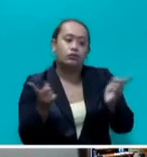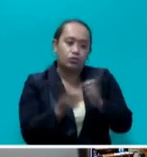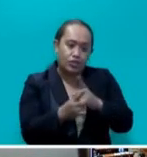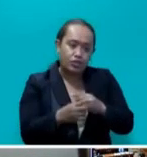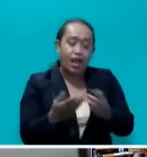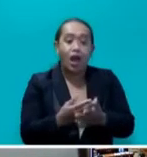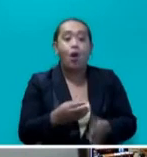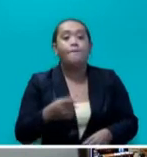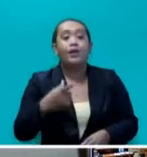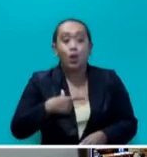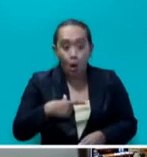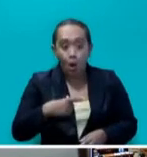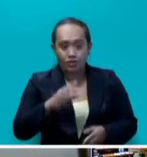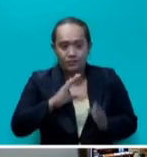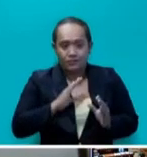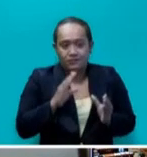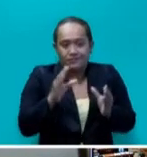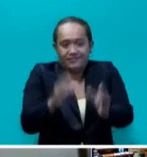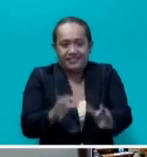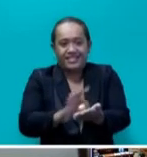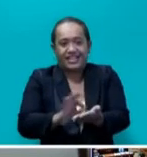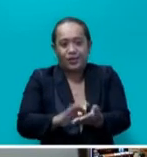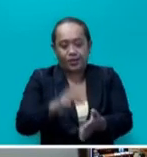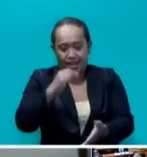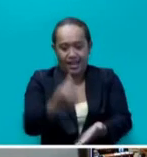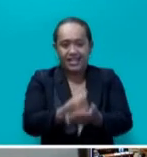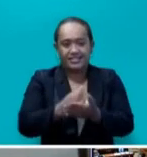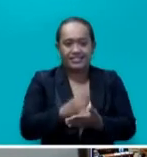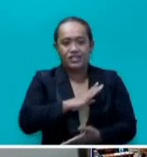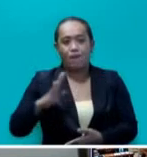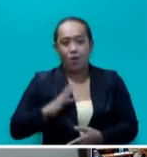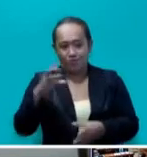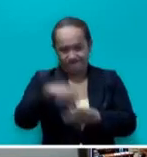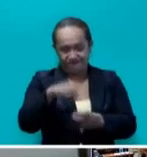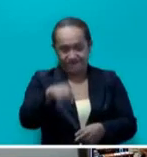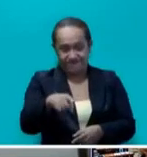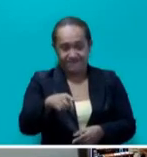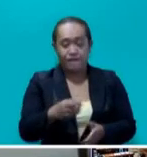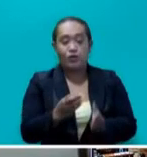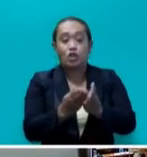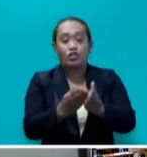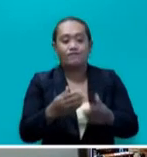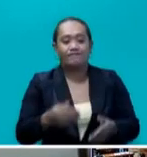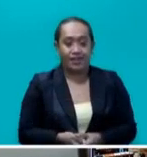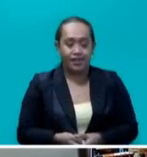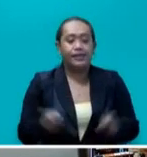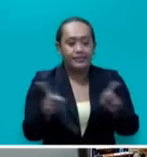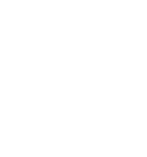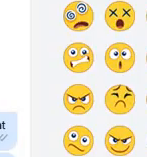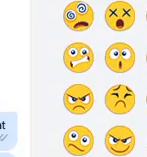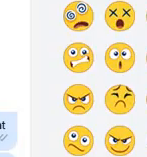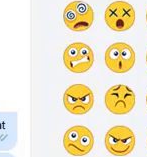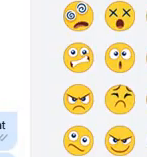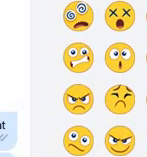to the Secretariat, to enable the Secretariat to assist the Board in the administration of the provision of the Act. The bill also makes adjustments to the eligible